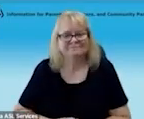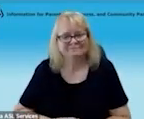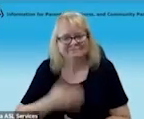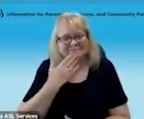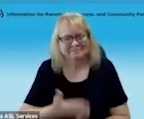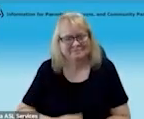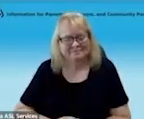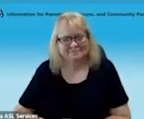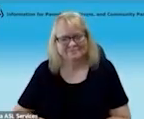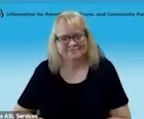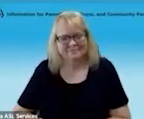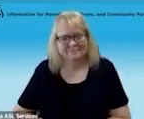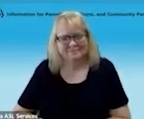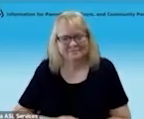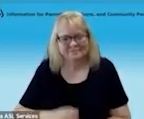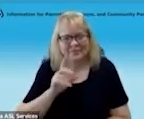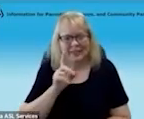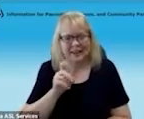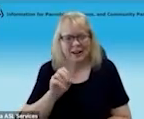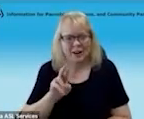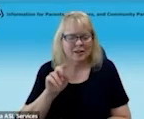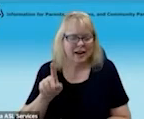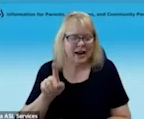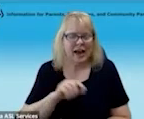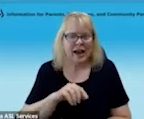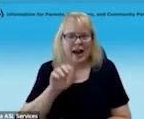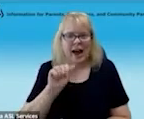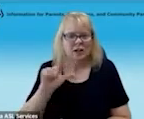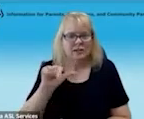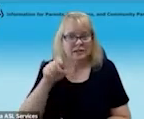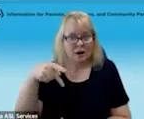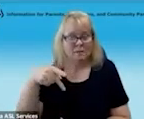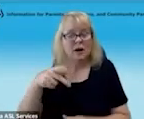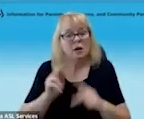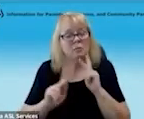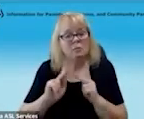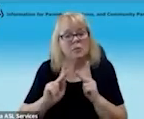death, outweigh the potential risks of having a rare, serious reaction to vaccination.